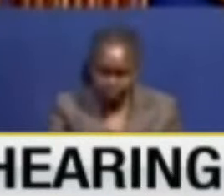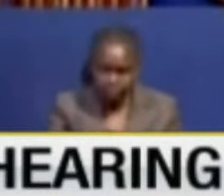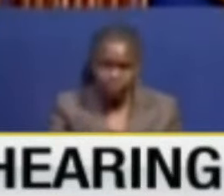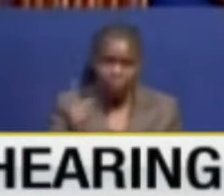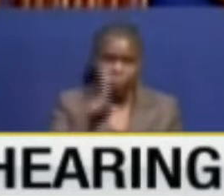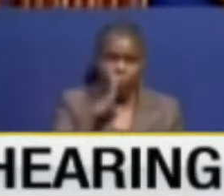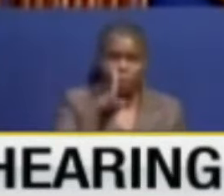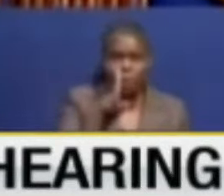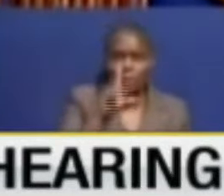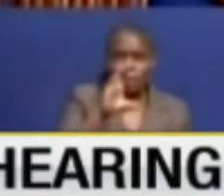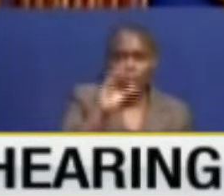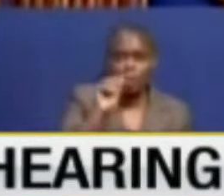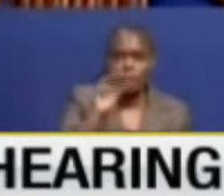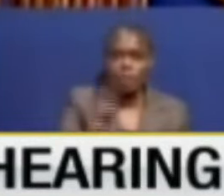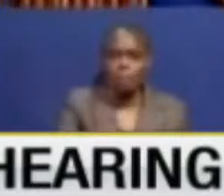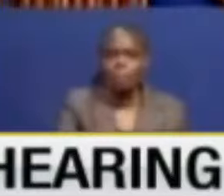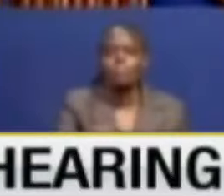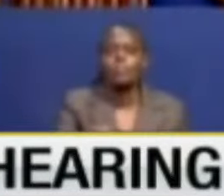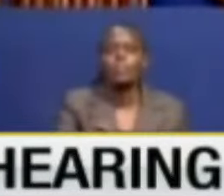number